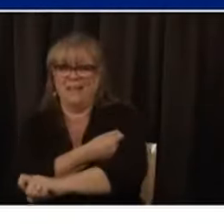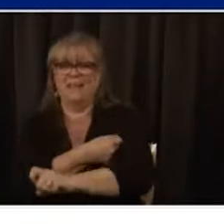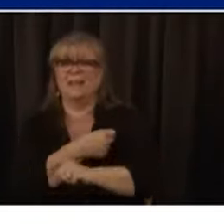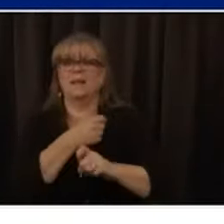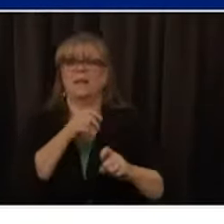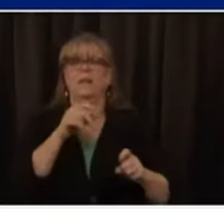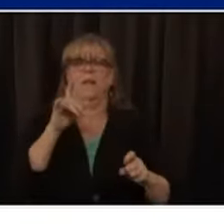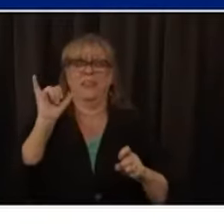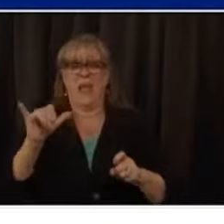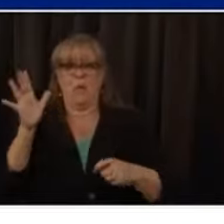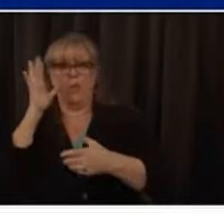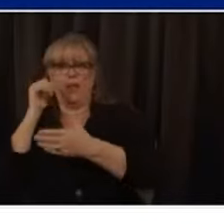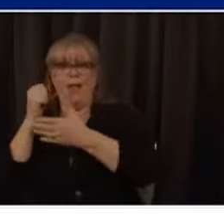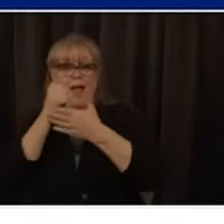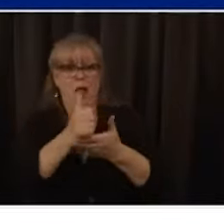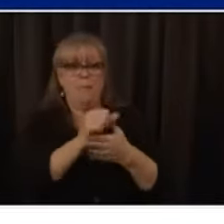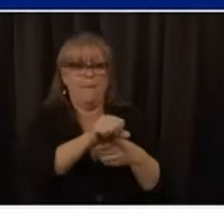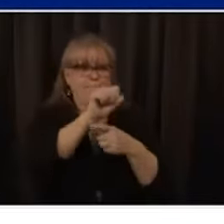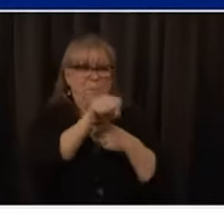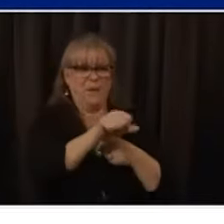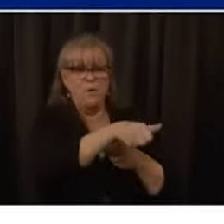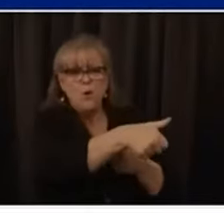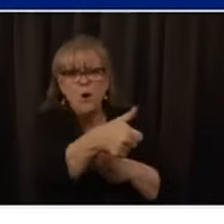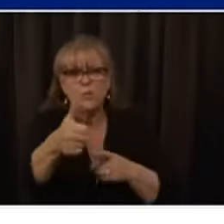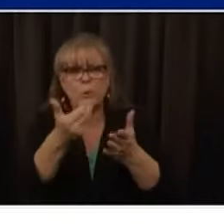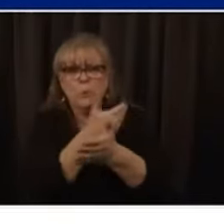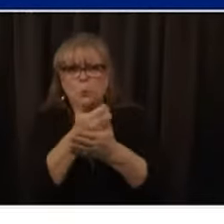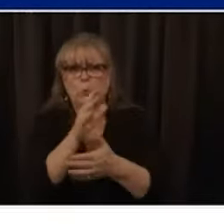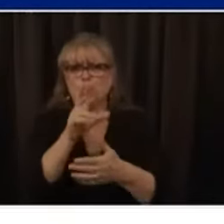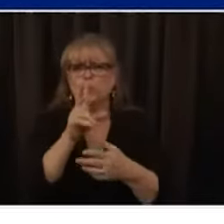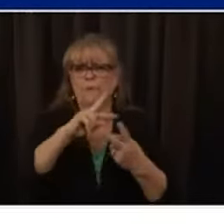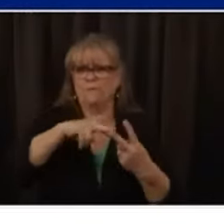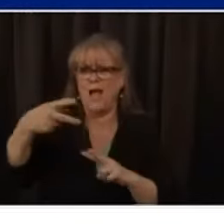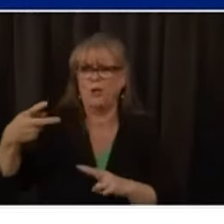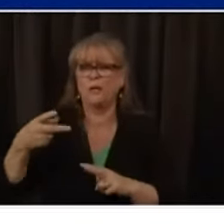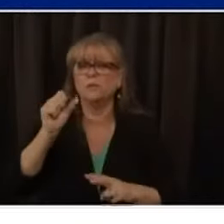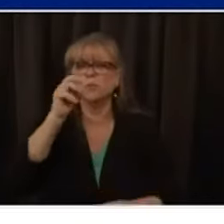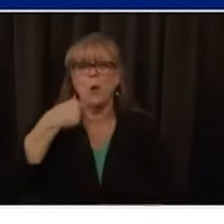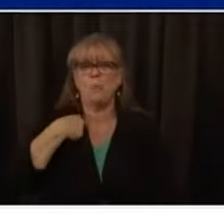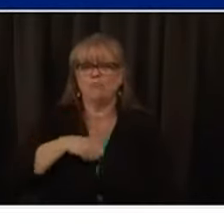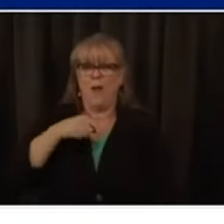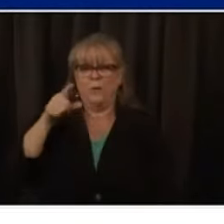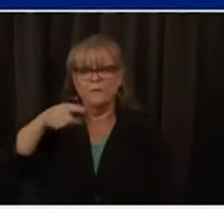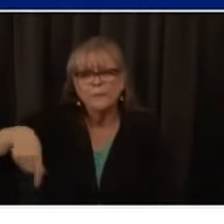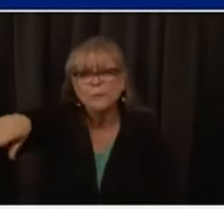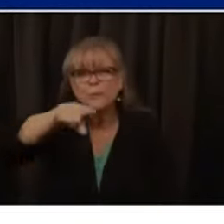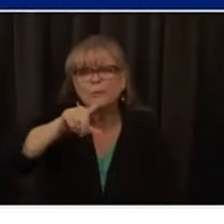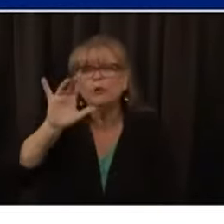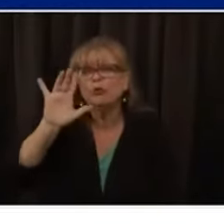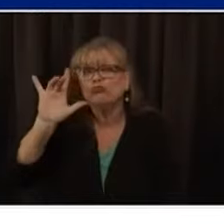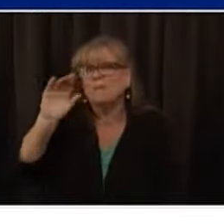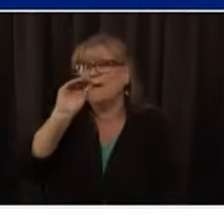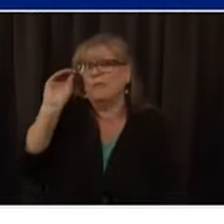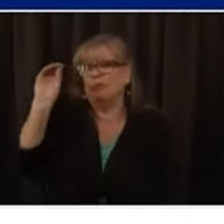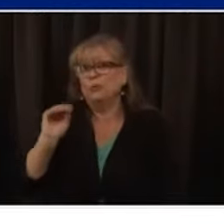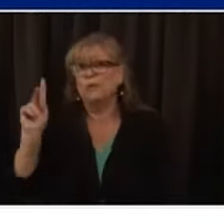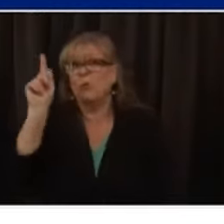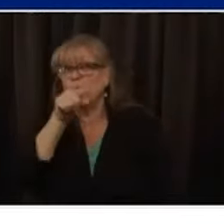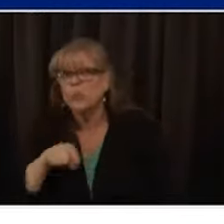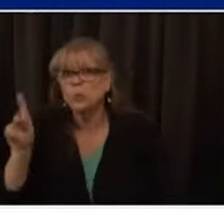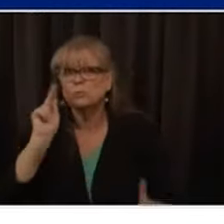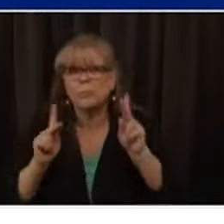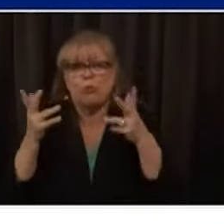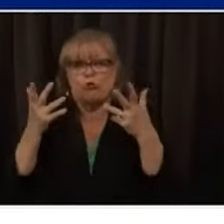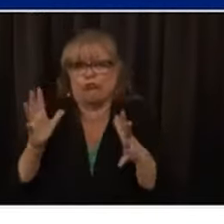this race against the clock. I'm proud that here in Colorado, 25%, a quarter of all eligible Coloradans are now